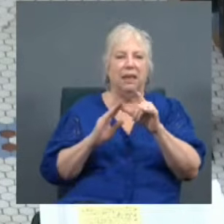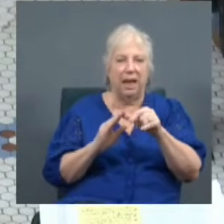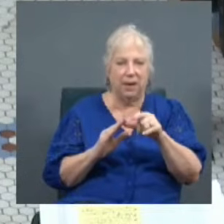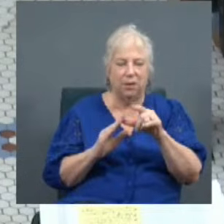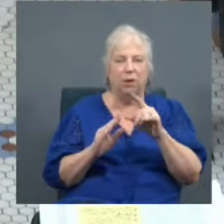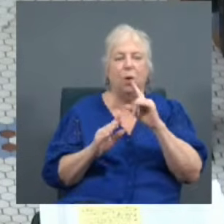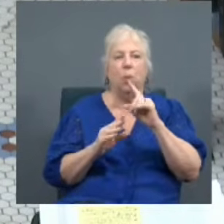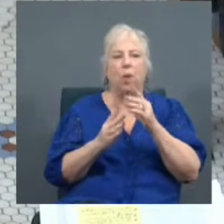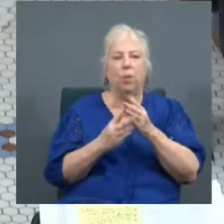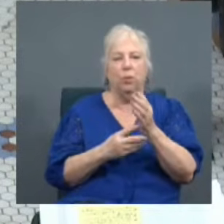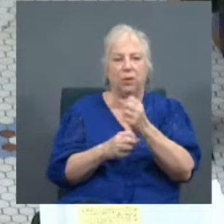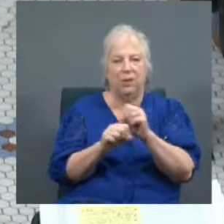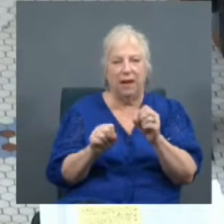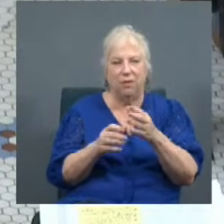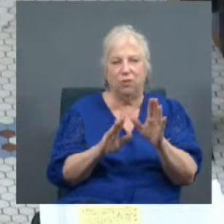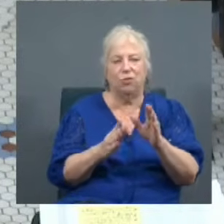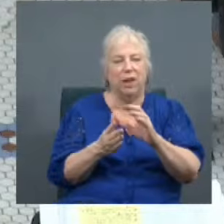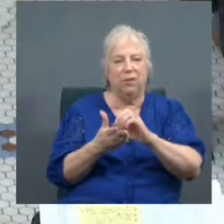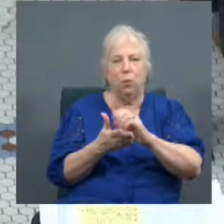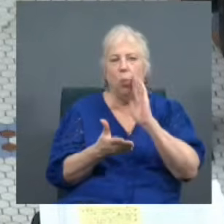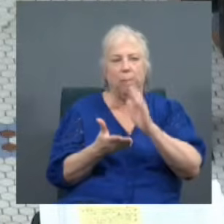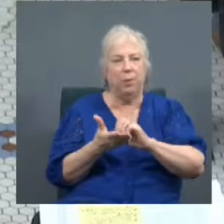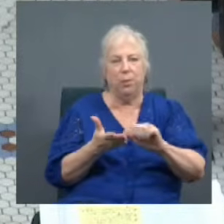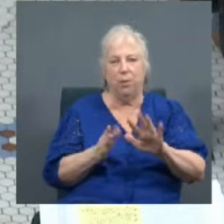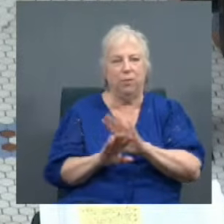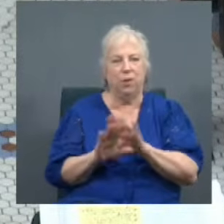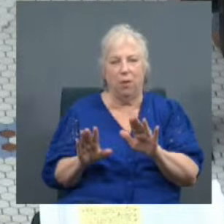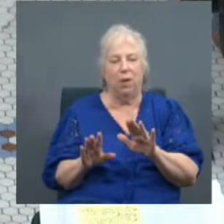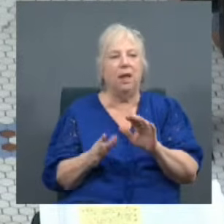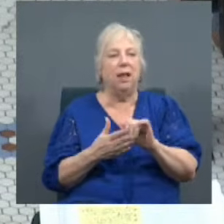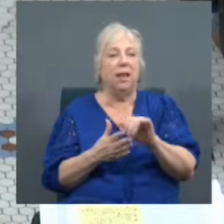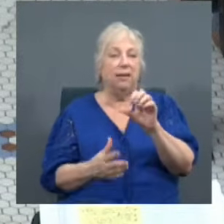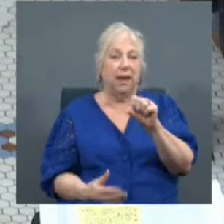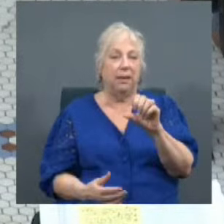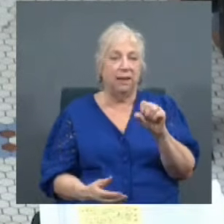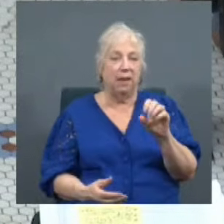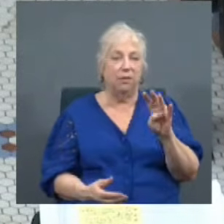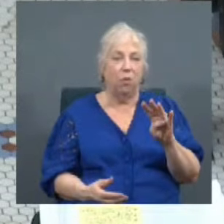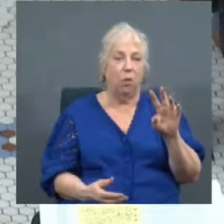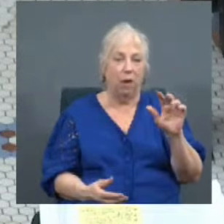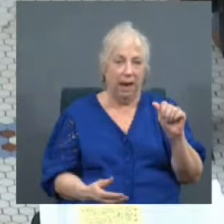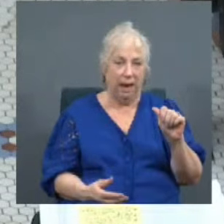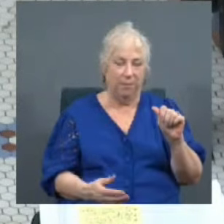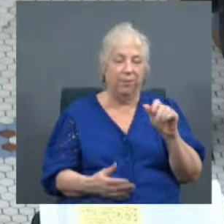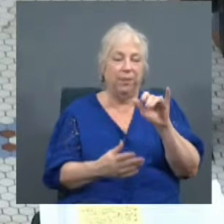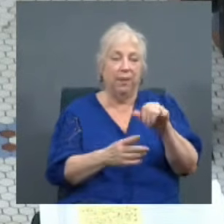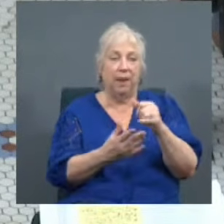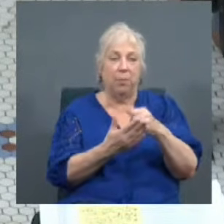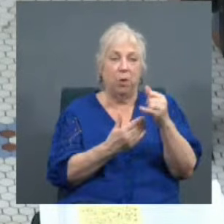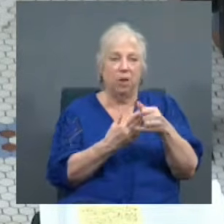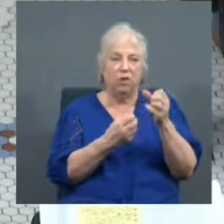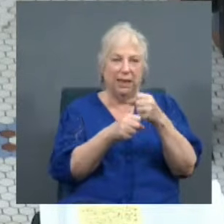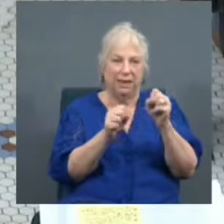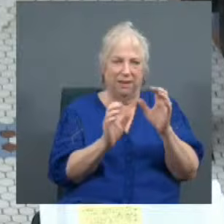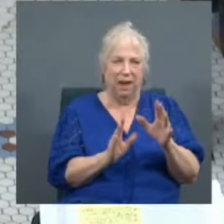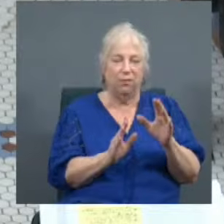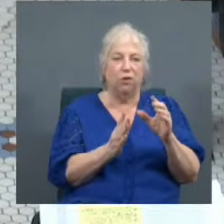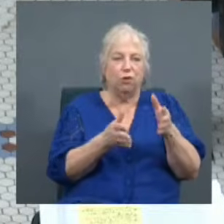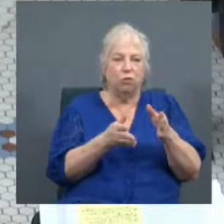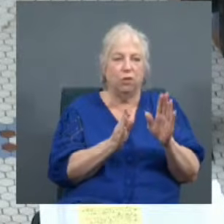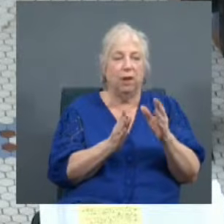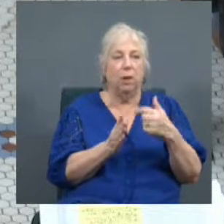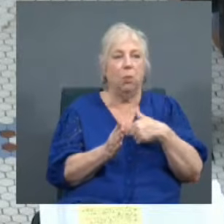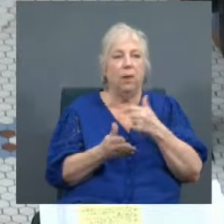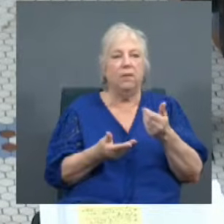Safe Streets and Roads for All grant, which is SS4A. On that project, we have